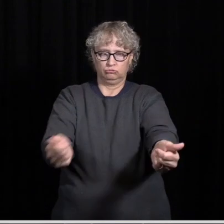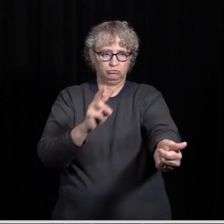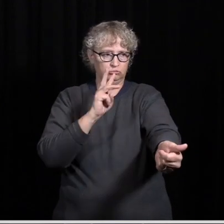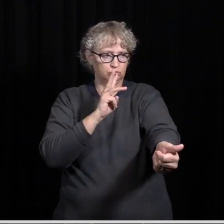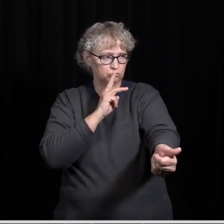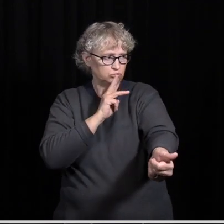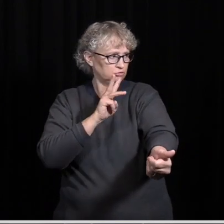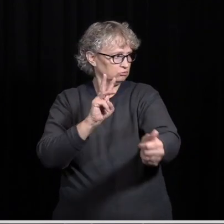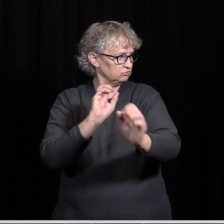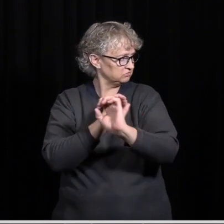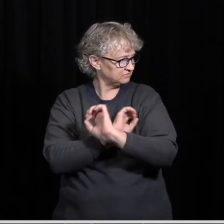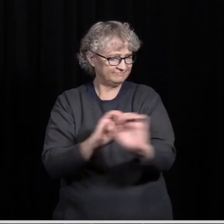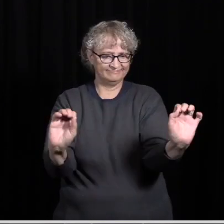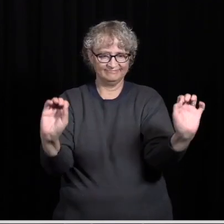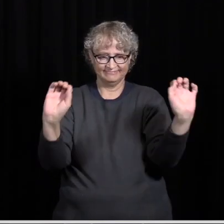ocean.